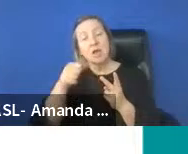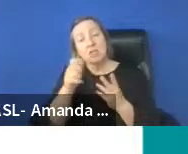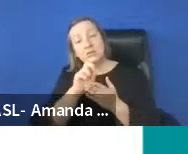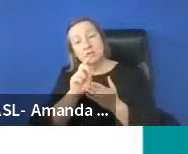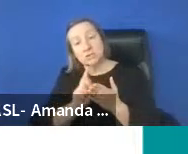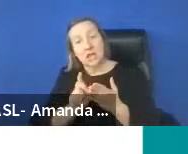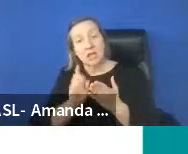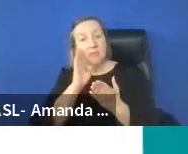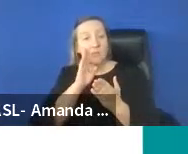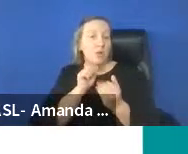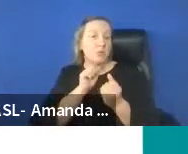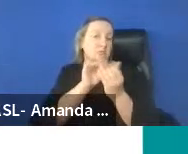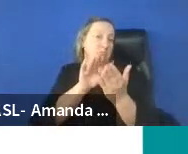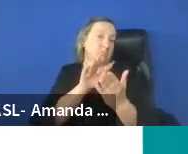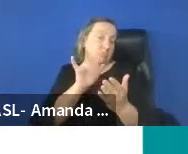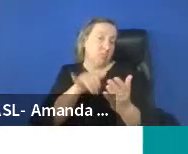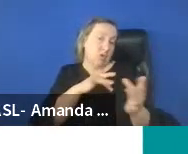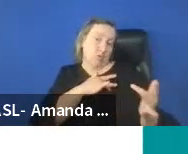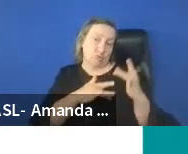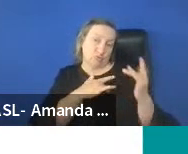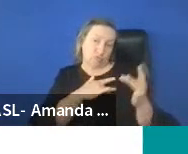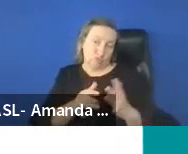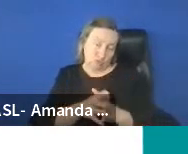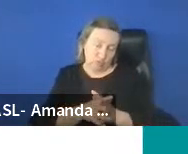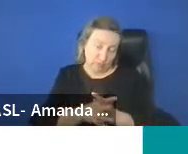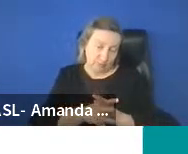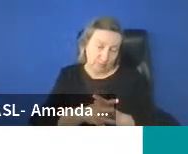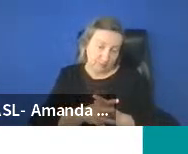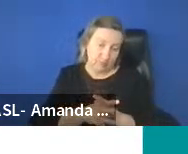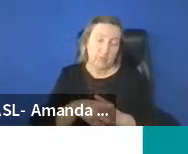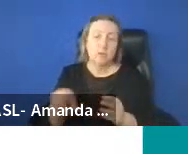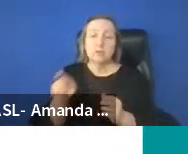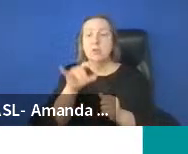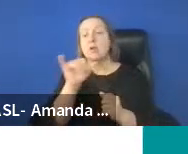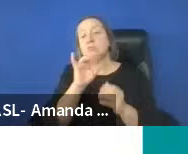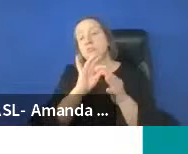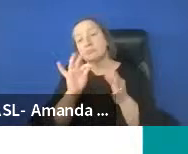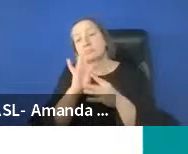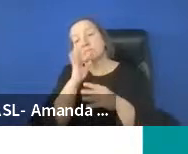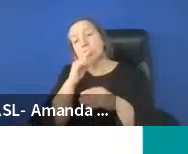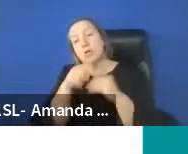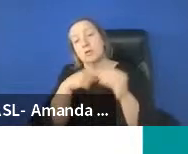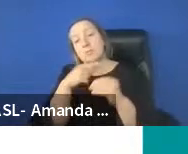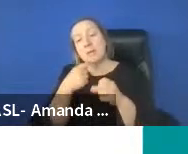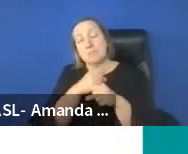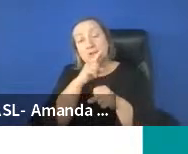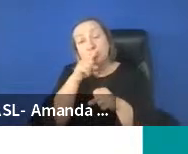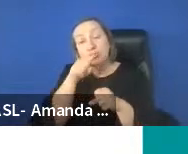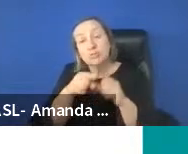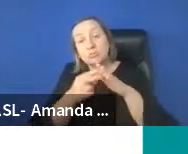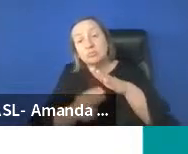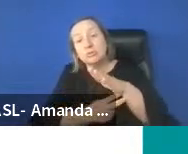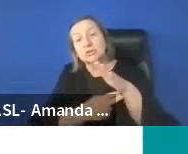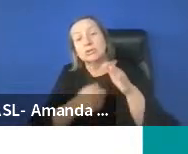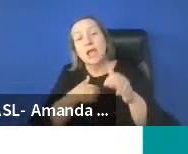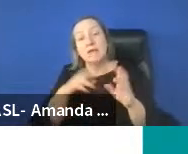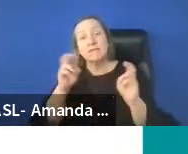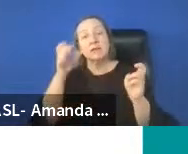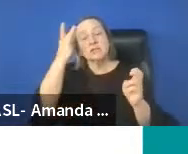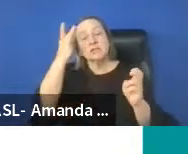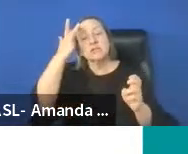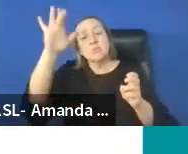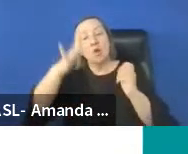that will address those concerns. So they also spoke about making sure this bridge has a smart